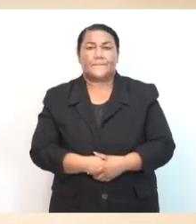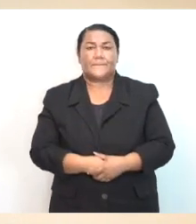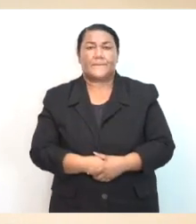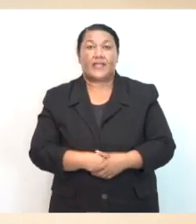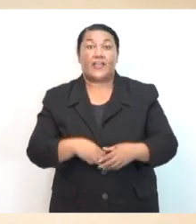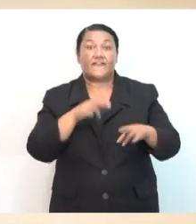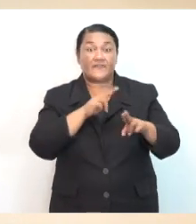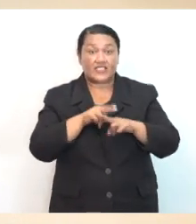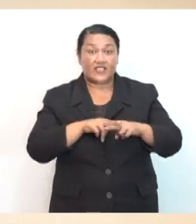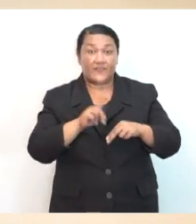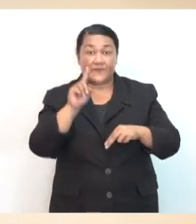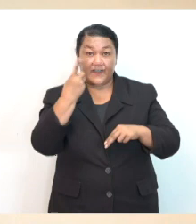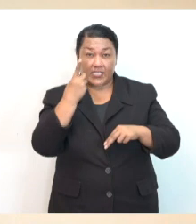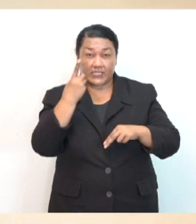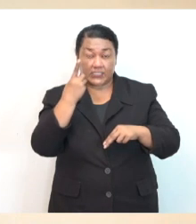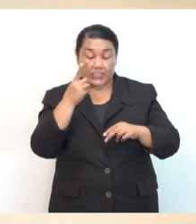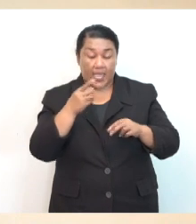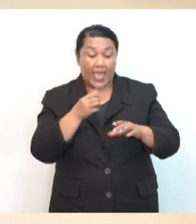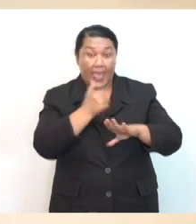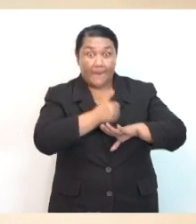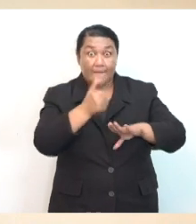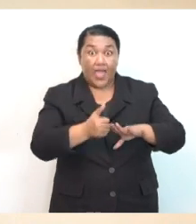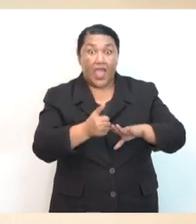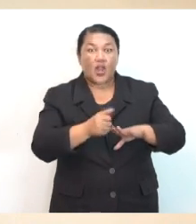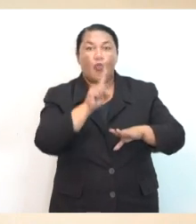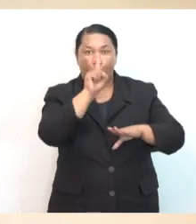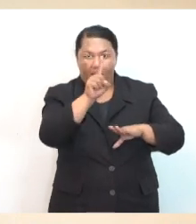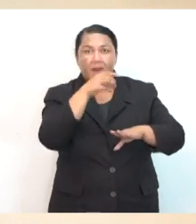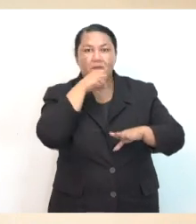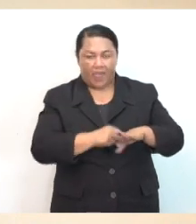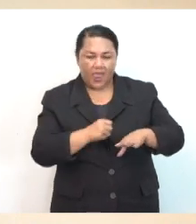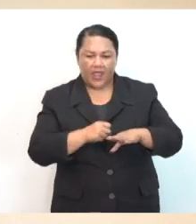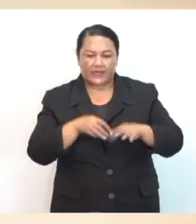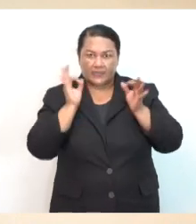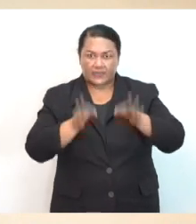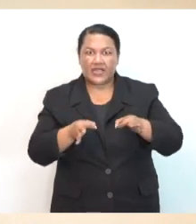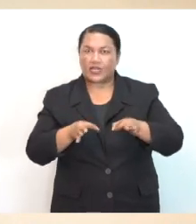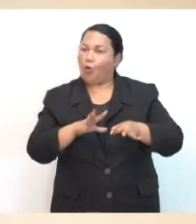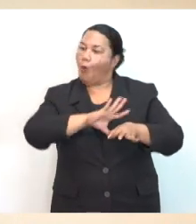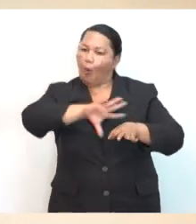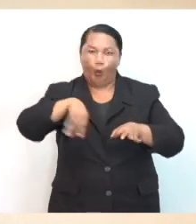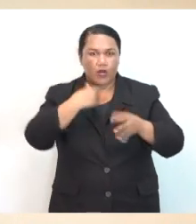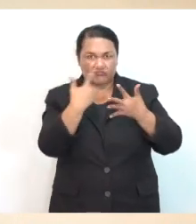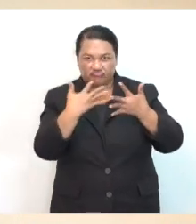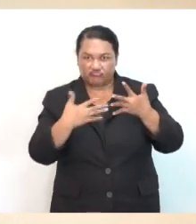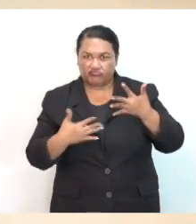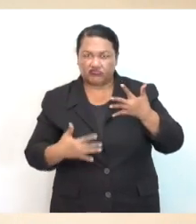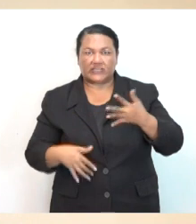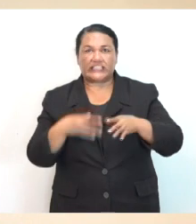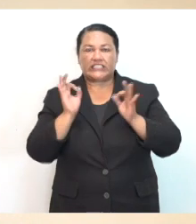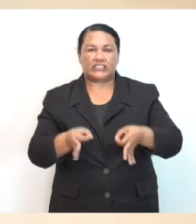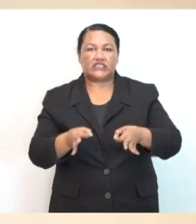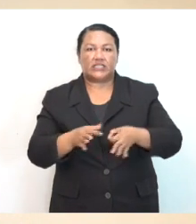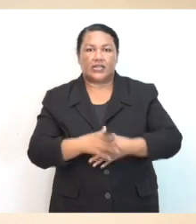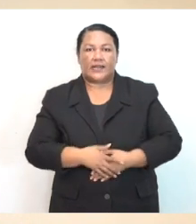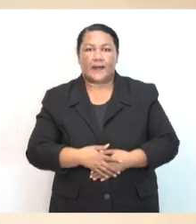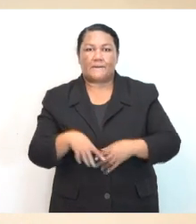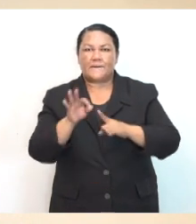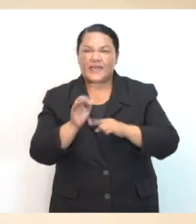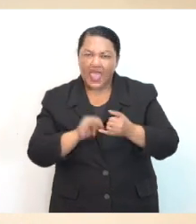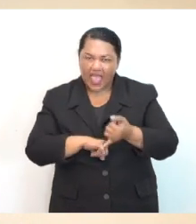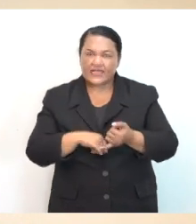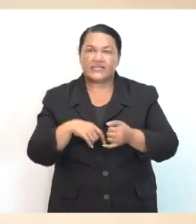where only one man made the decision, the coalition government is consultative, and it is the PM's prerogative to consult the PSC